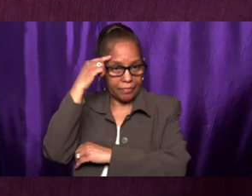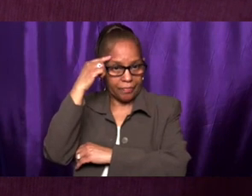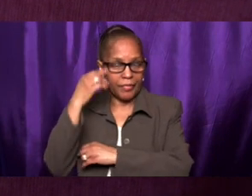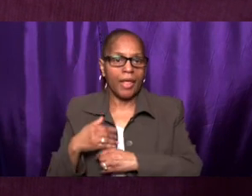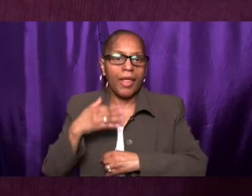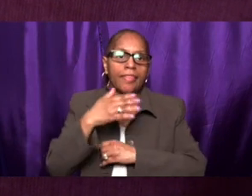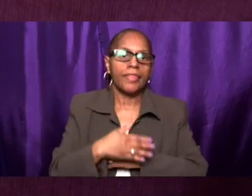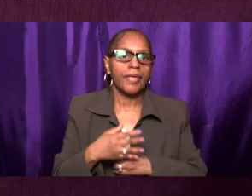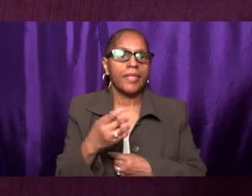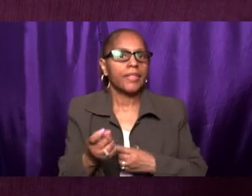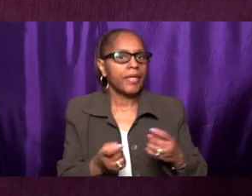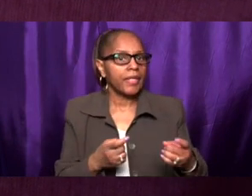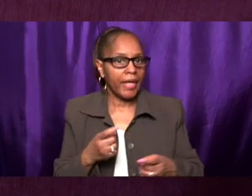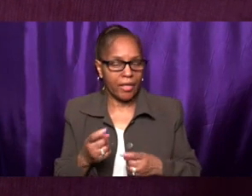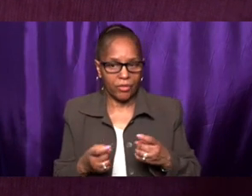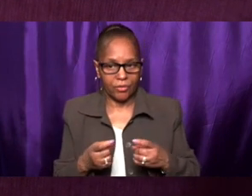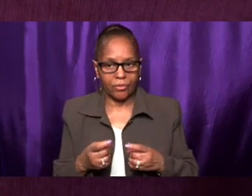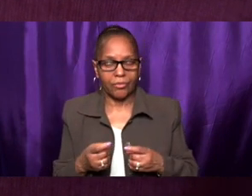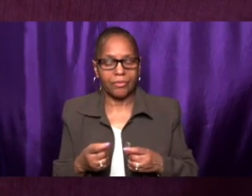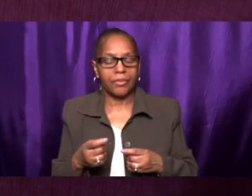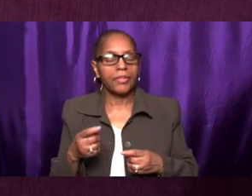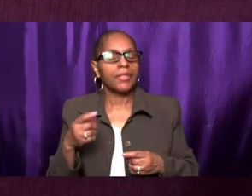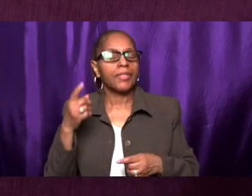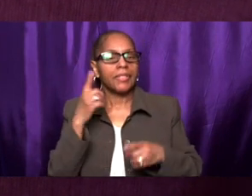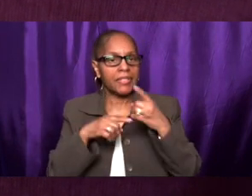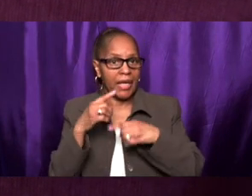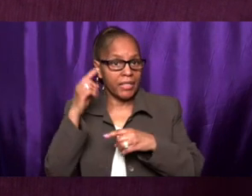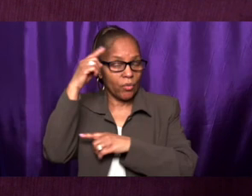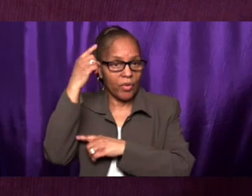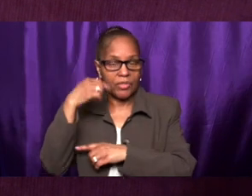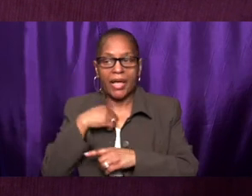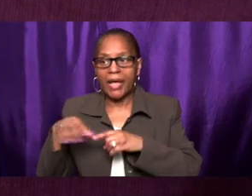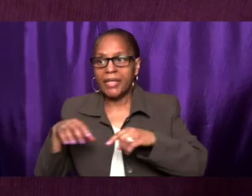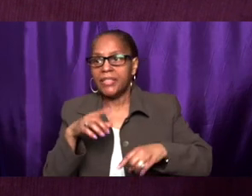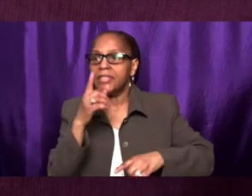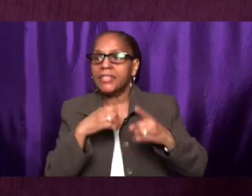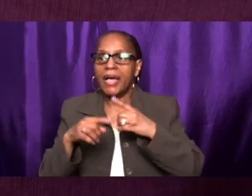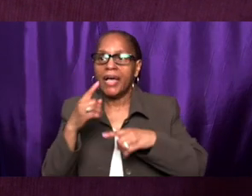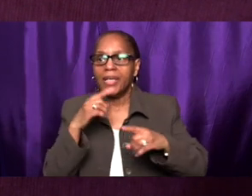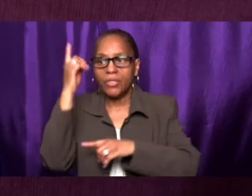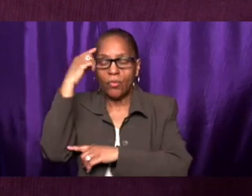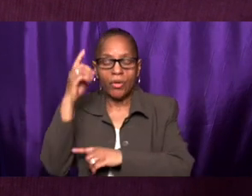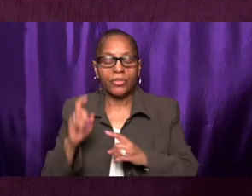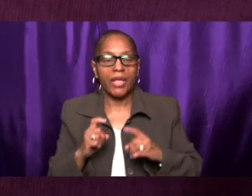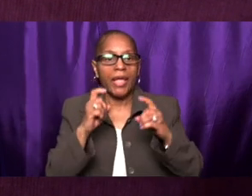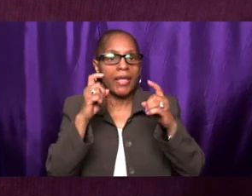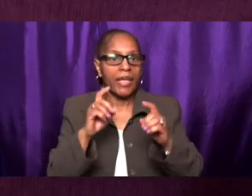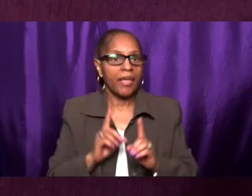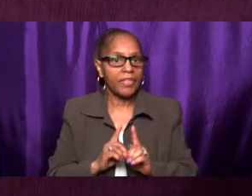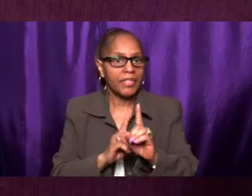then they can handle the signs and wonders. He said, because I did signs and wonders and gave the